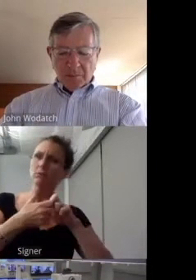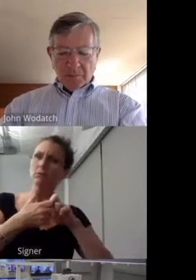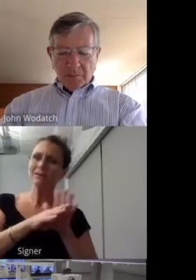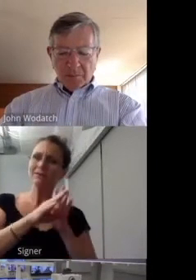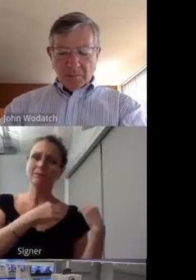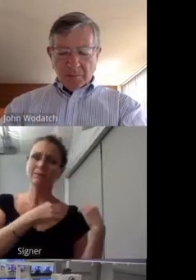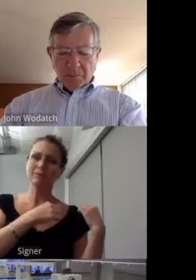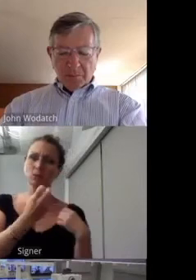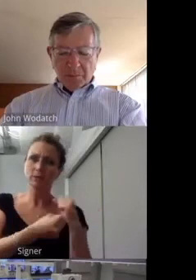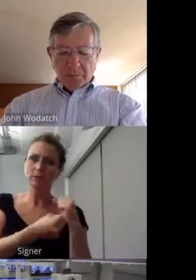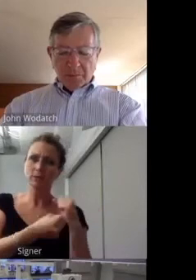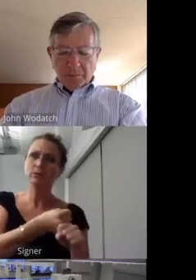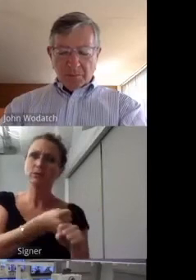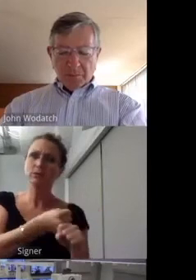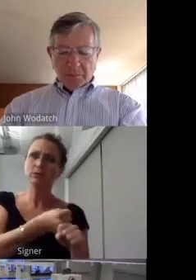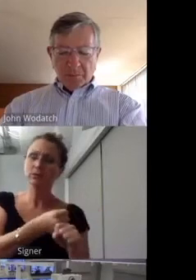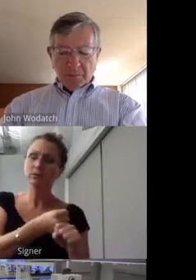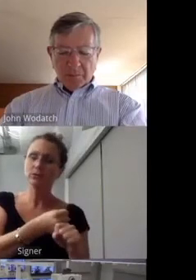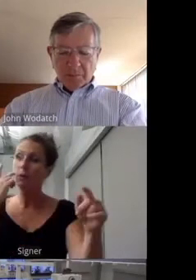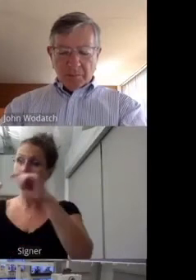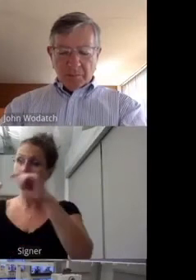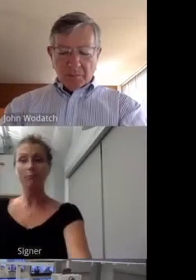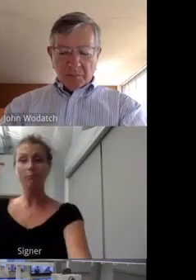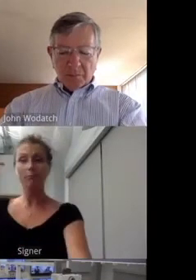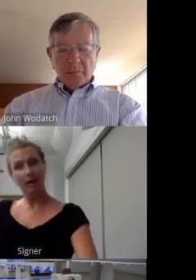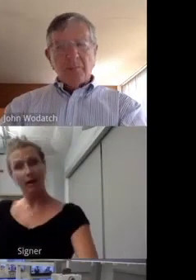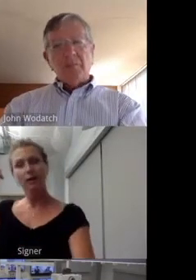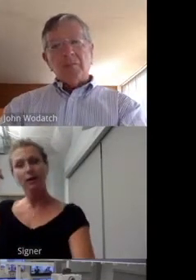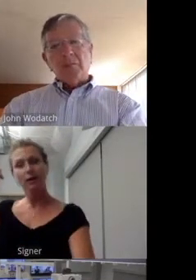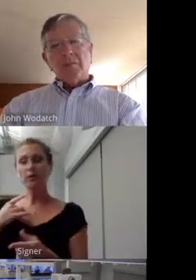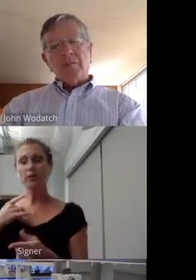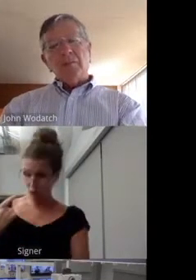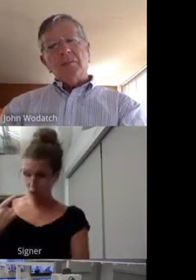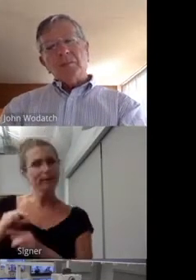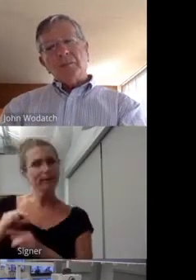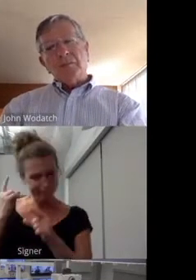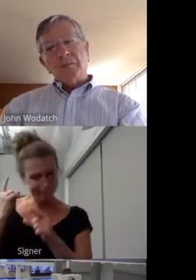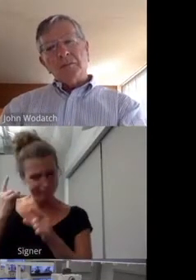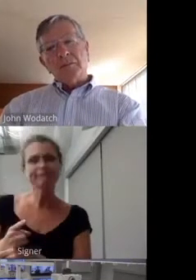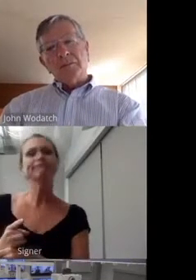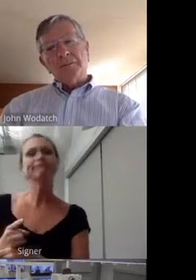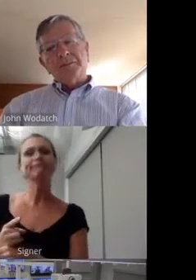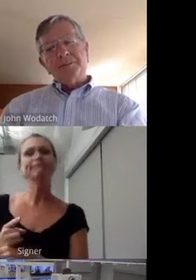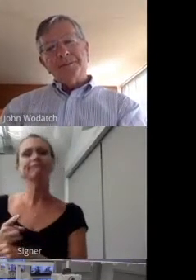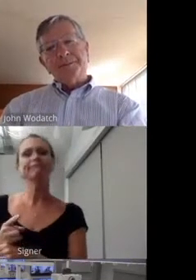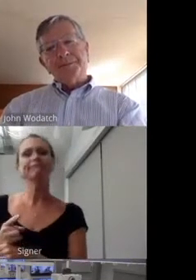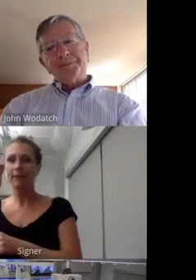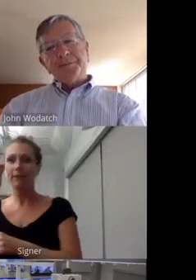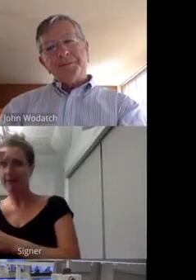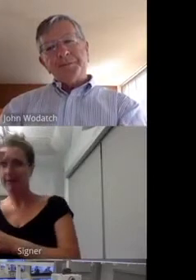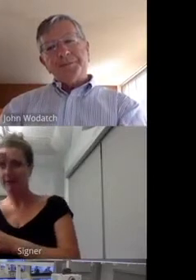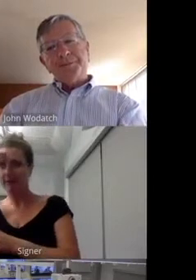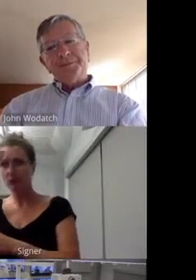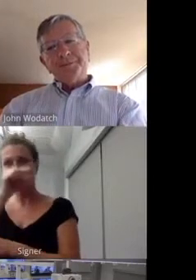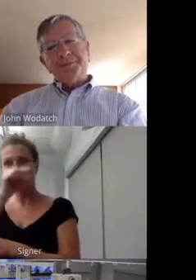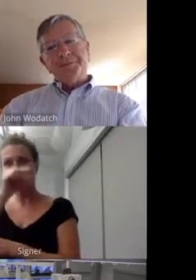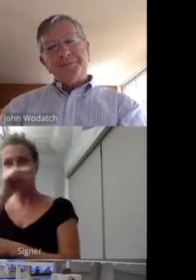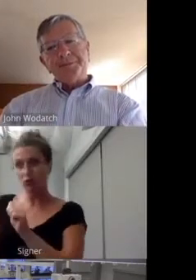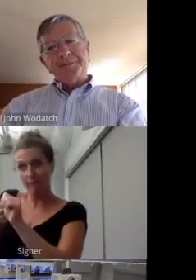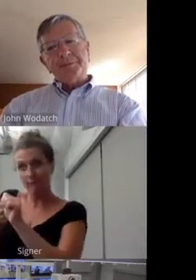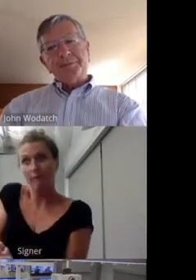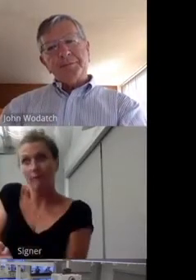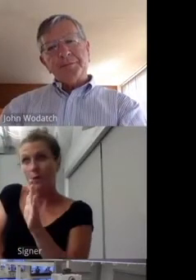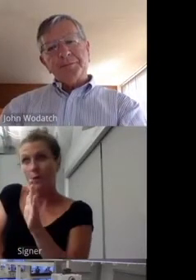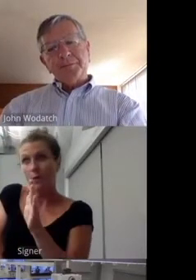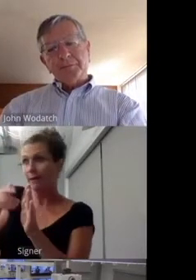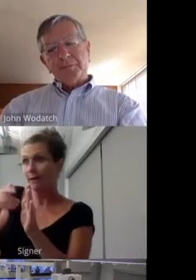think you got right that you'd recommend that the federal government echo? And what, if you could go back in time and change, with the wisdom